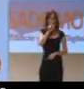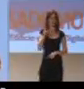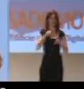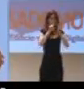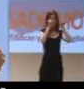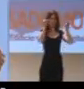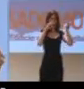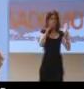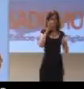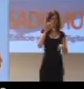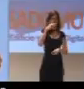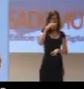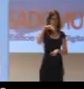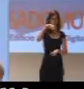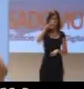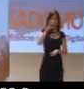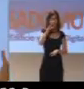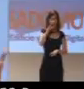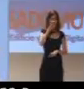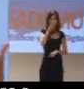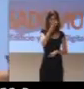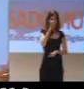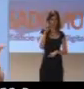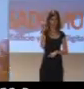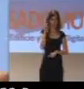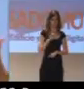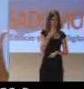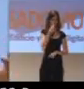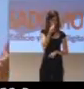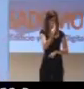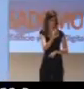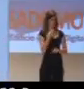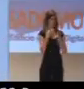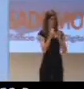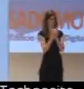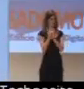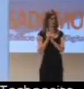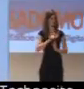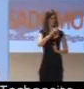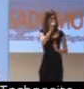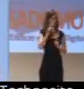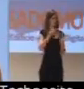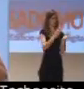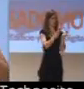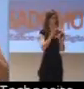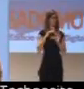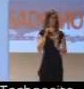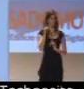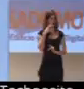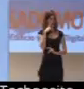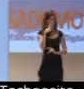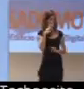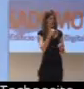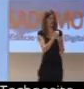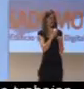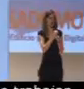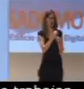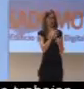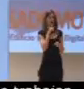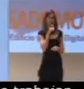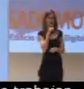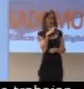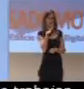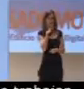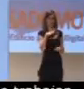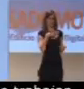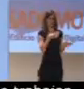PC. Very often when people come and see us in a company, in Technoside, and they see how some of